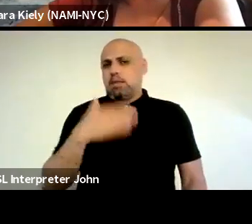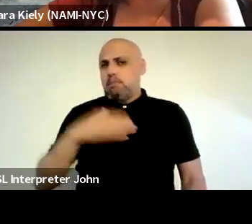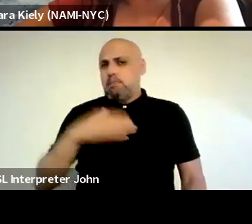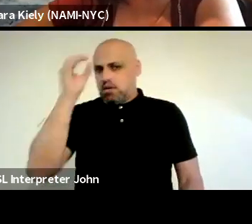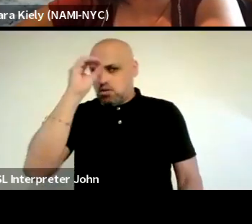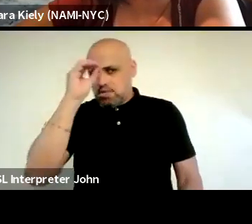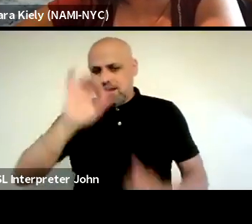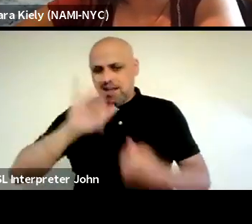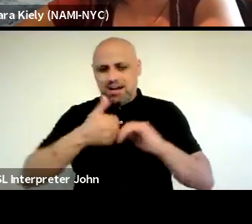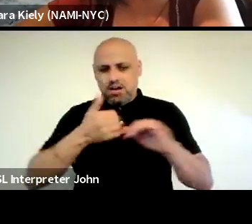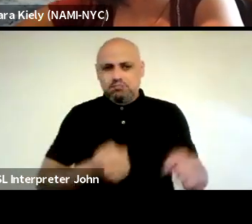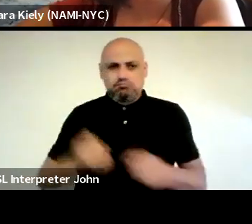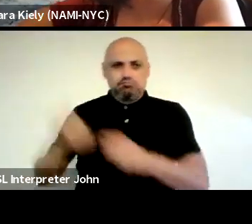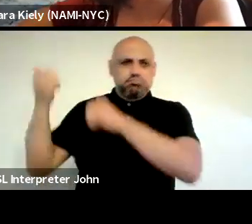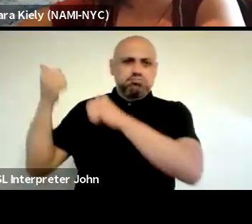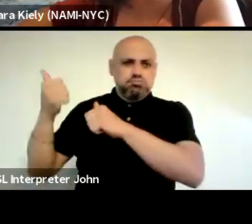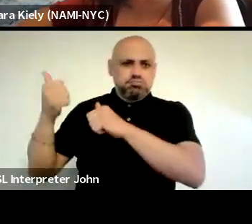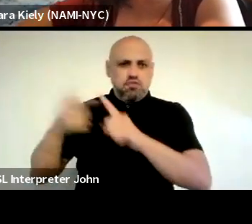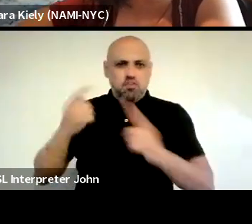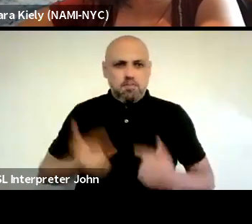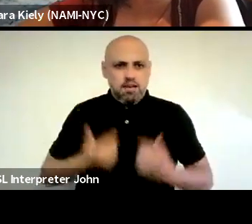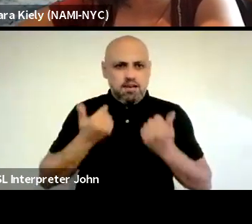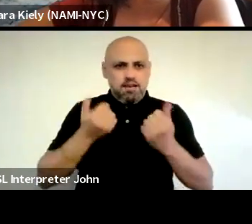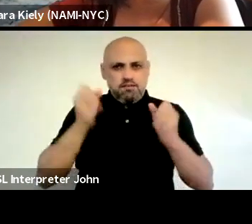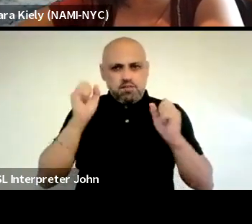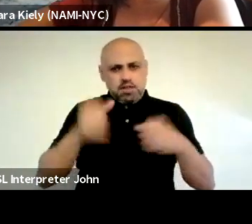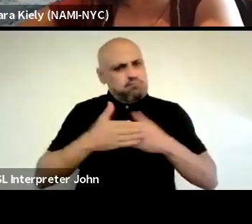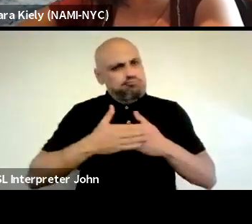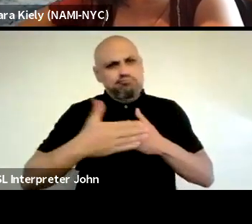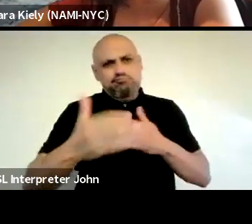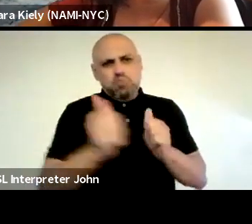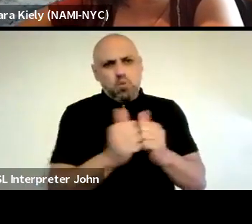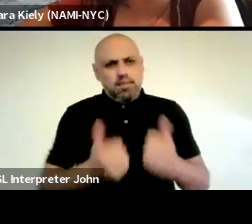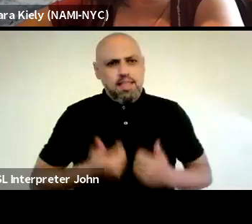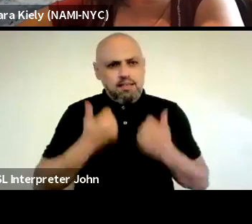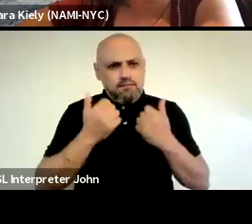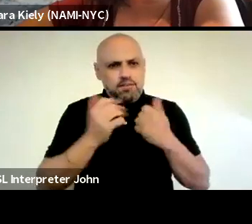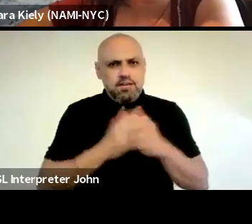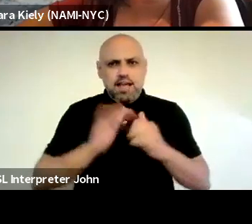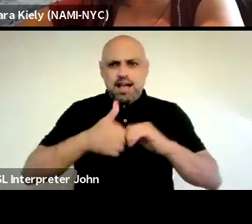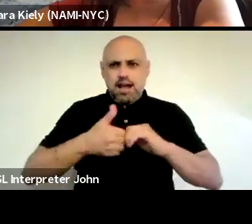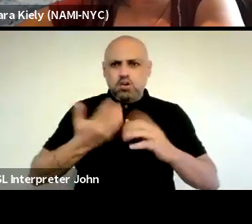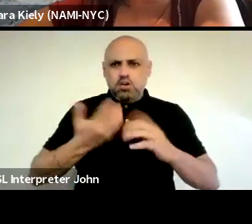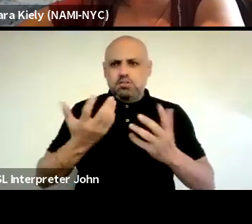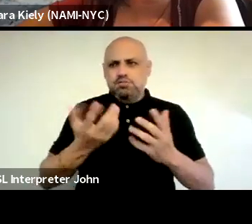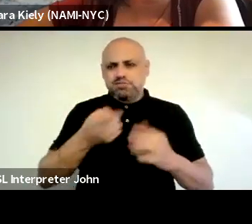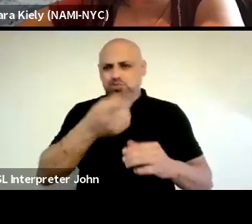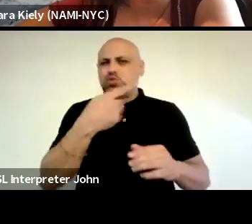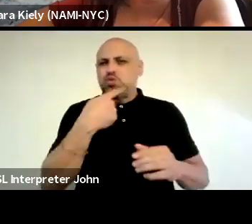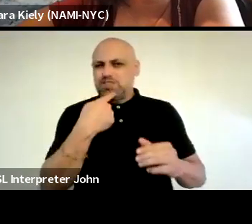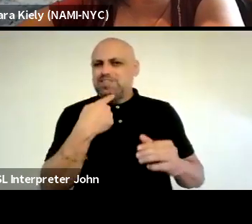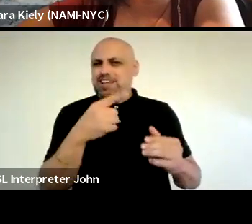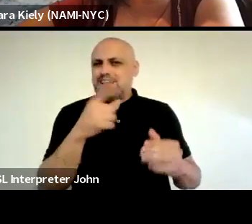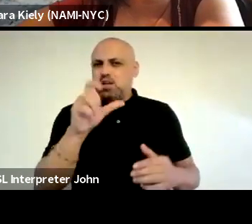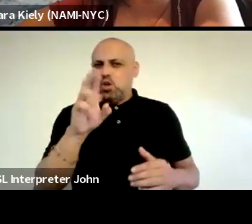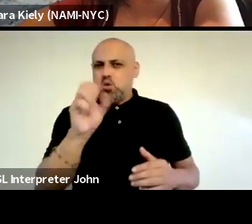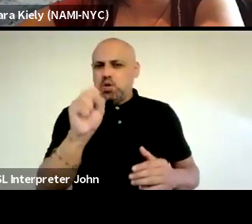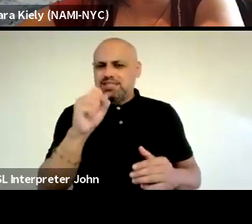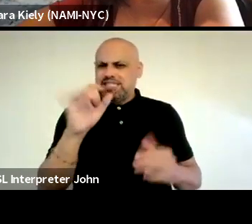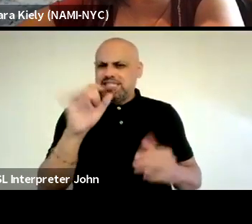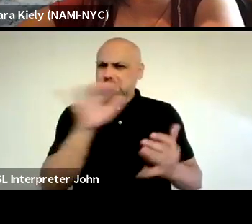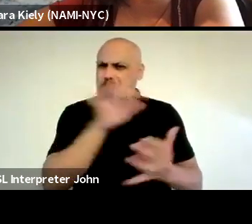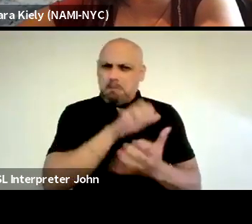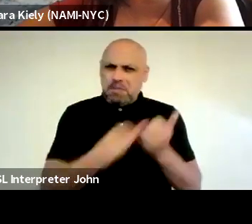of your life, so you can go on with your life, like how to get it out of, because as you said, Louis, it's mean. It has